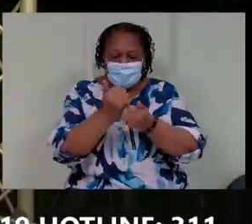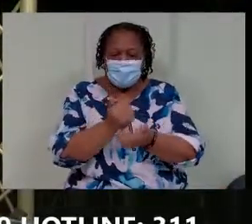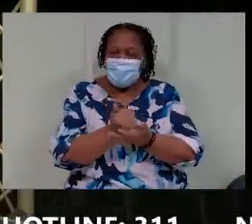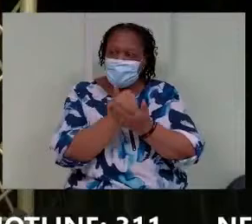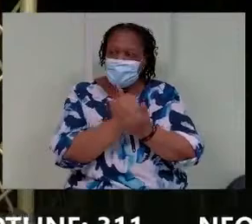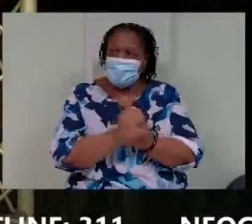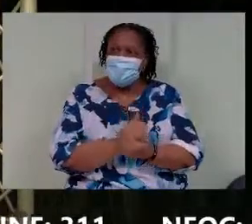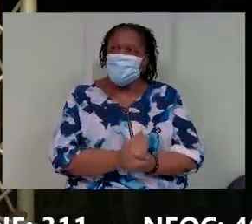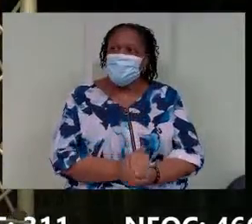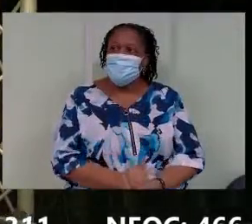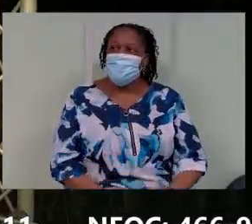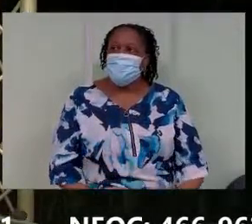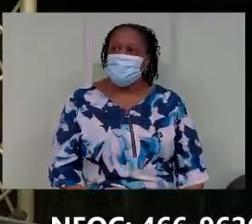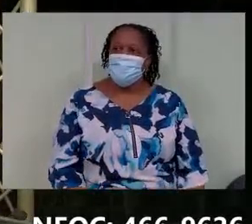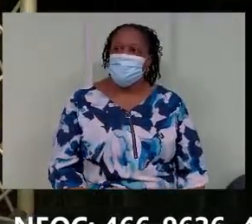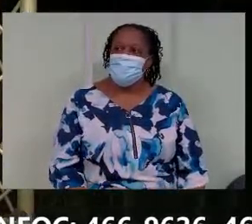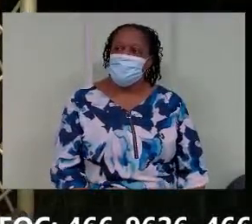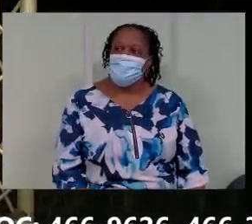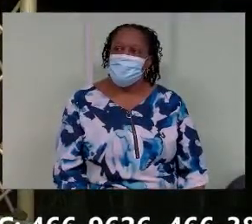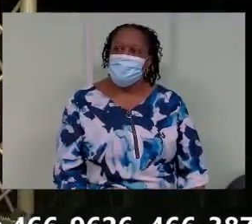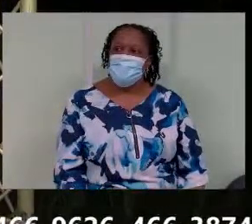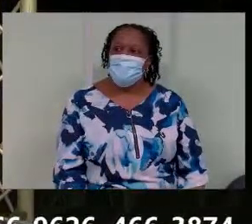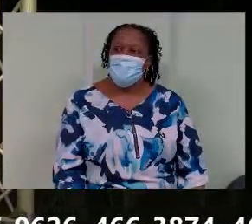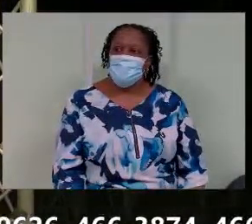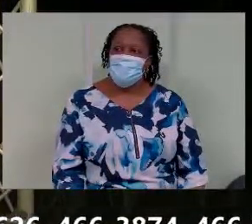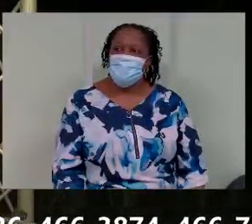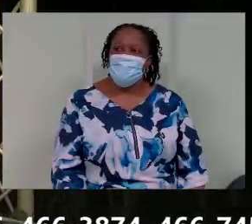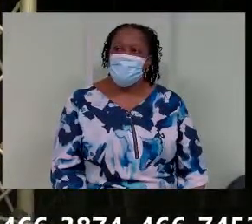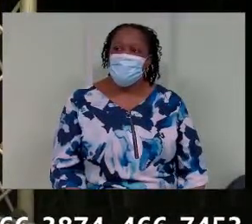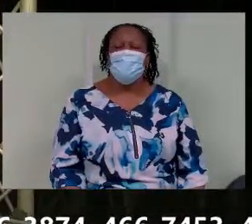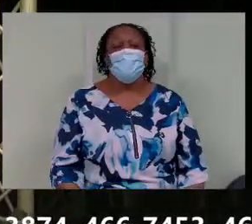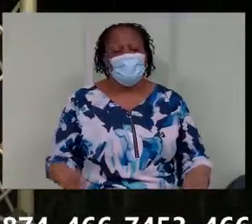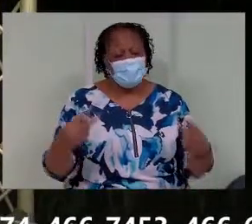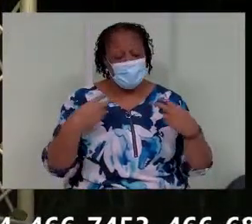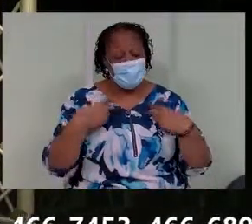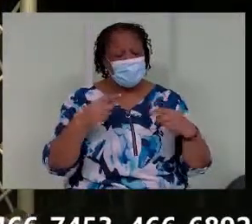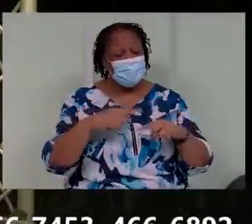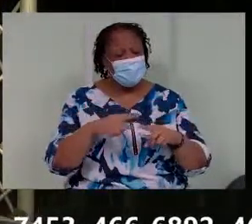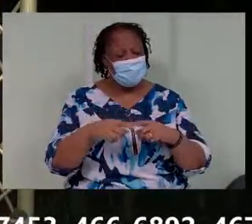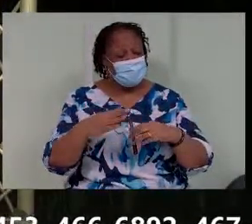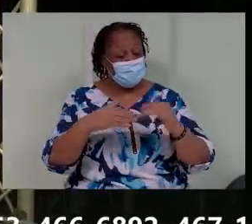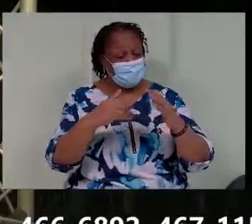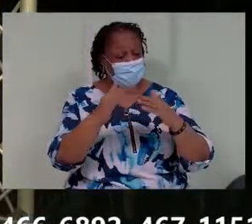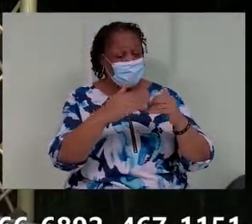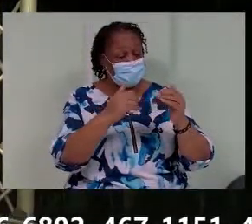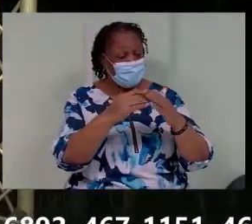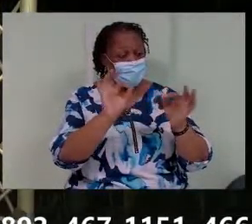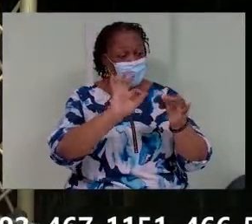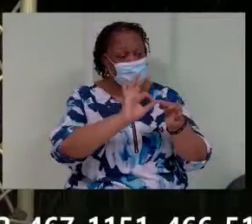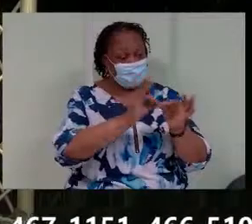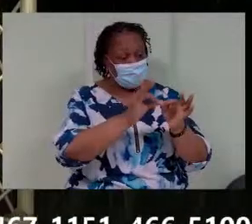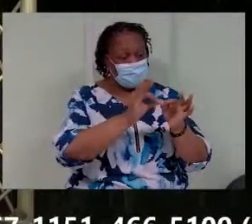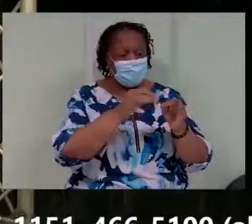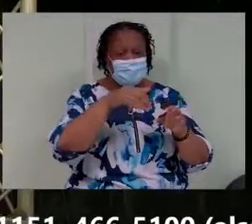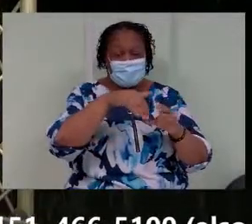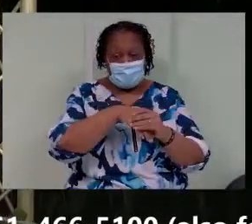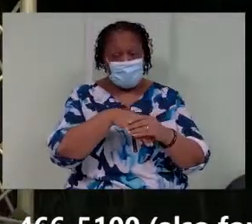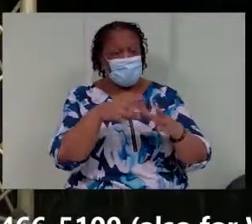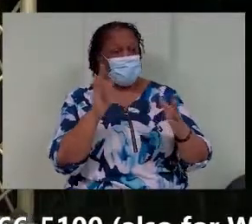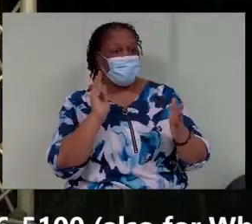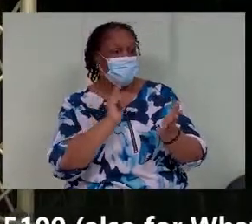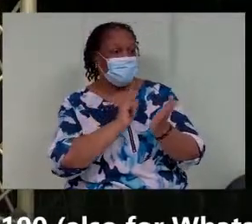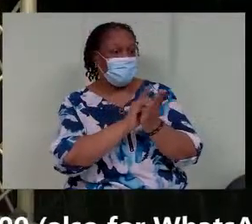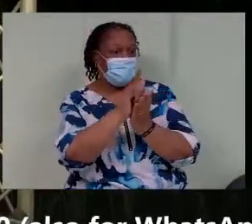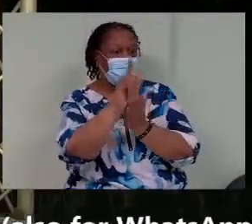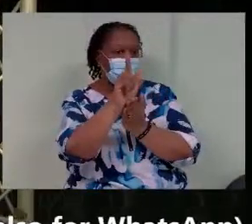for example, there are going to be infrastructural changes taking place at the RLB Bradshaw